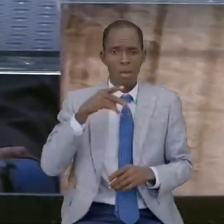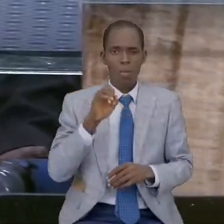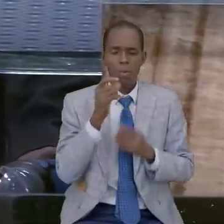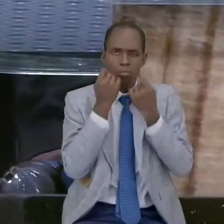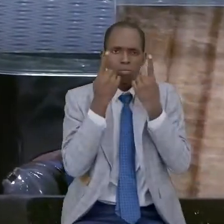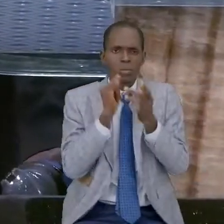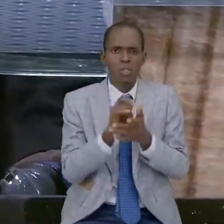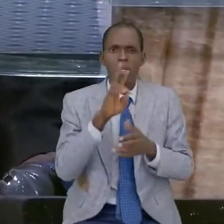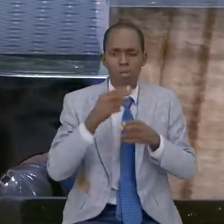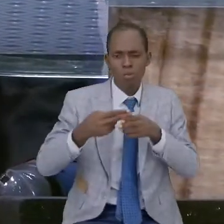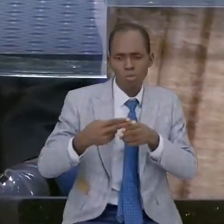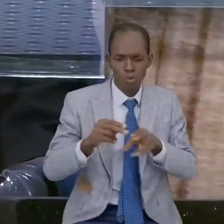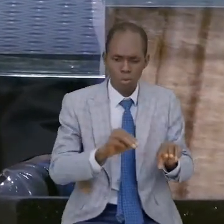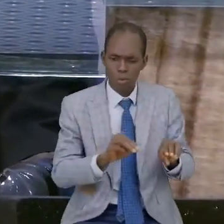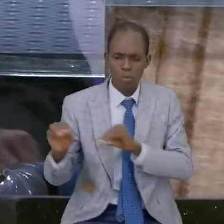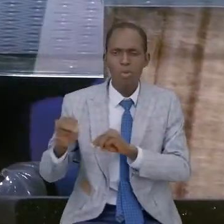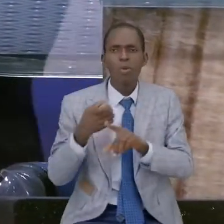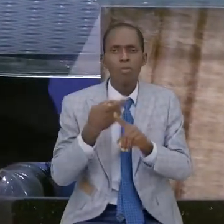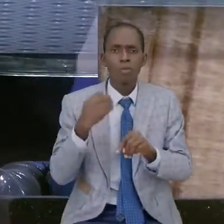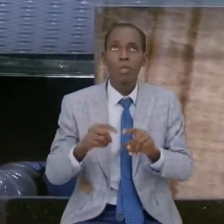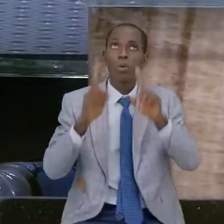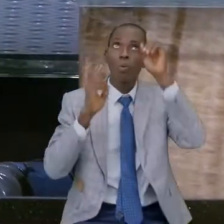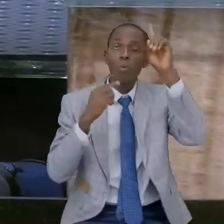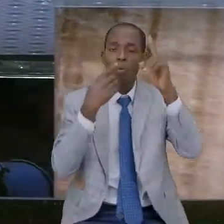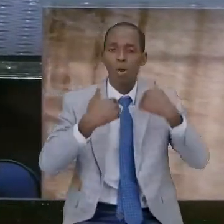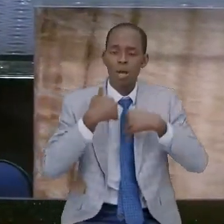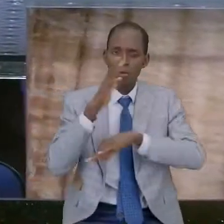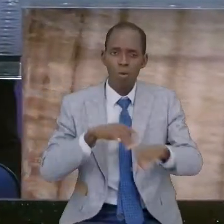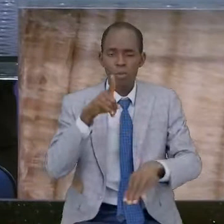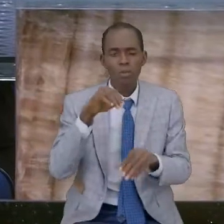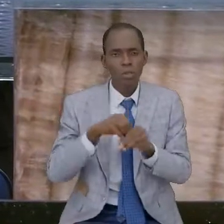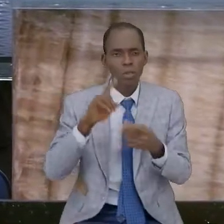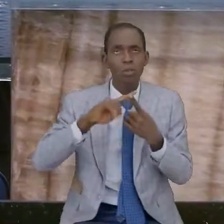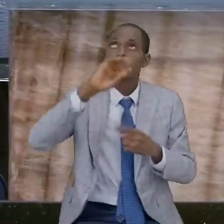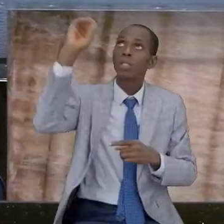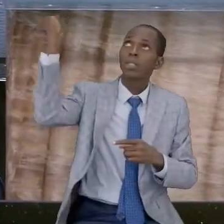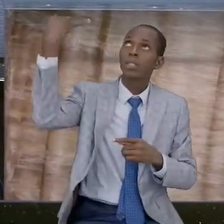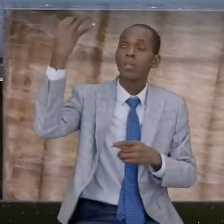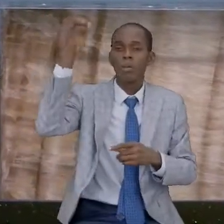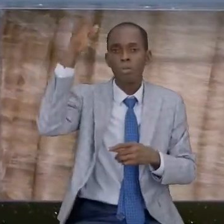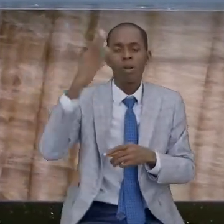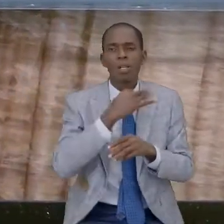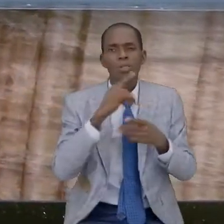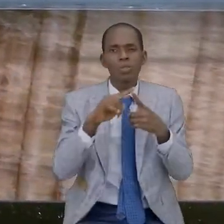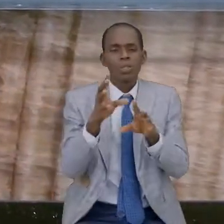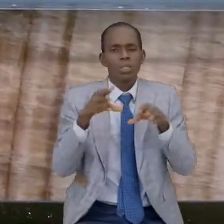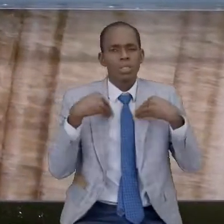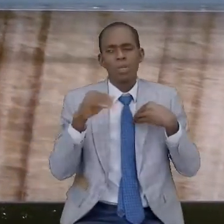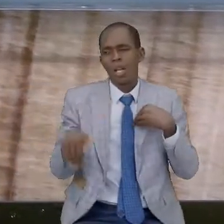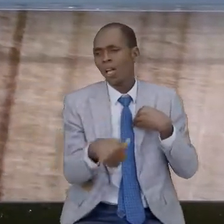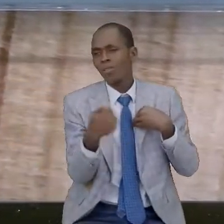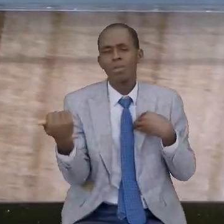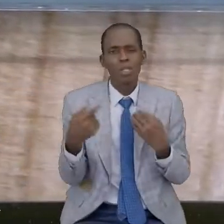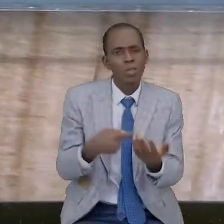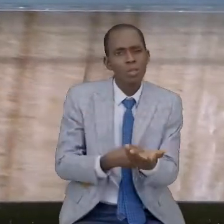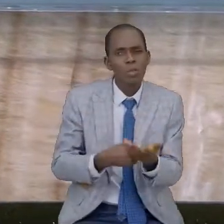soon removed from the one who has called you into the grace of God, and you're receiving another gospel, which is